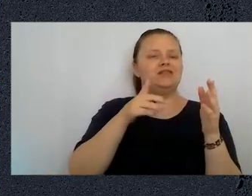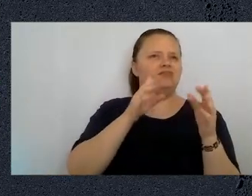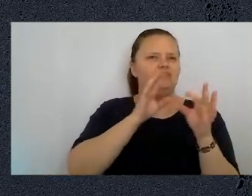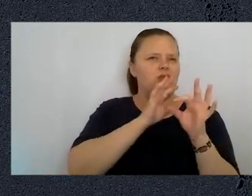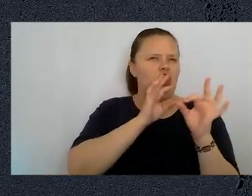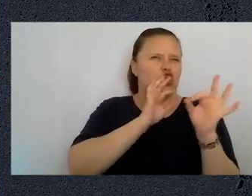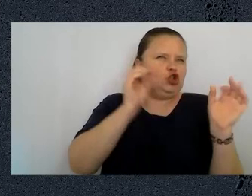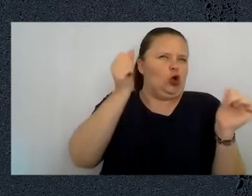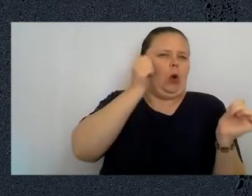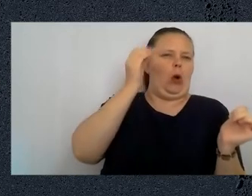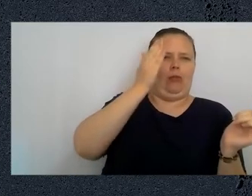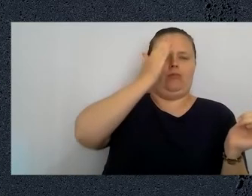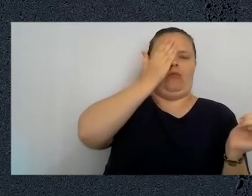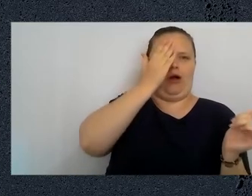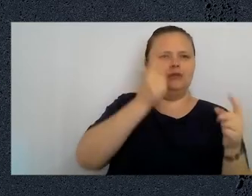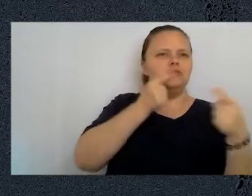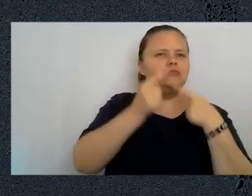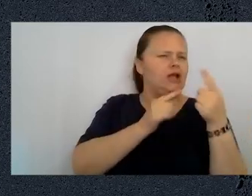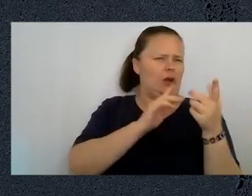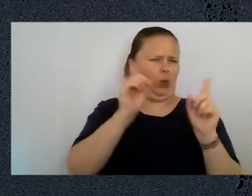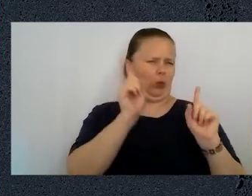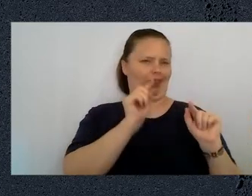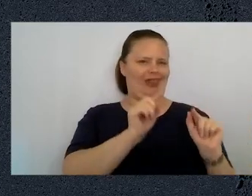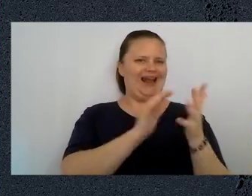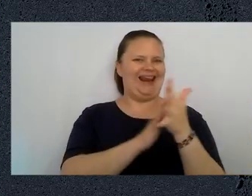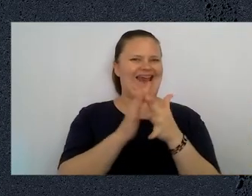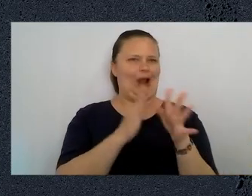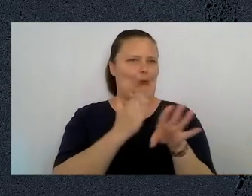what that is and how it operates in our world.